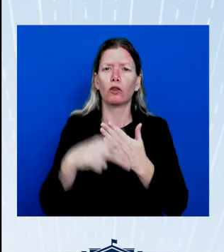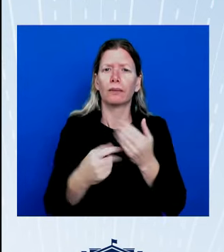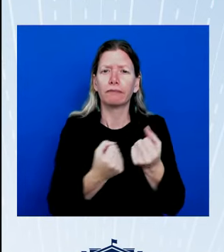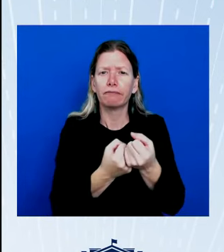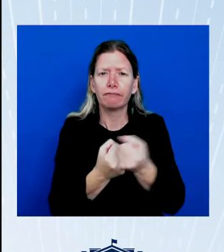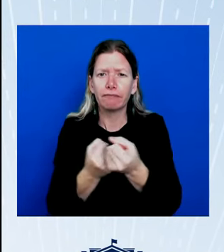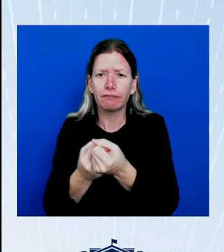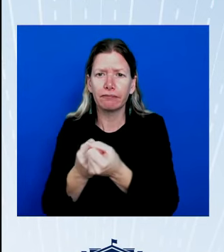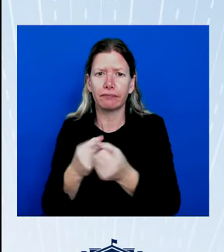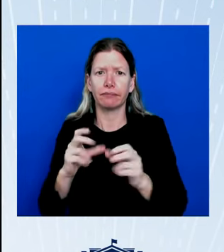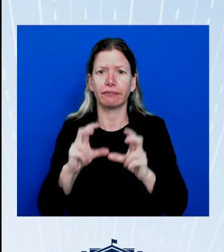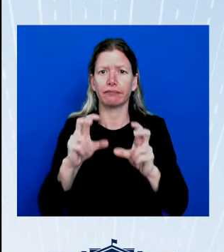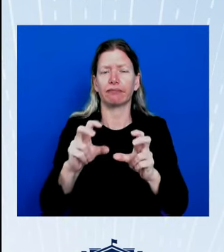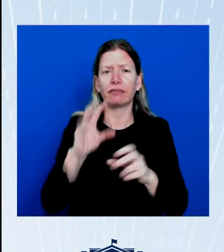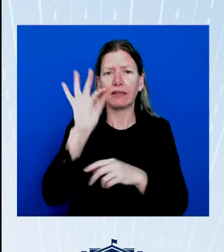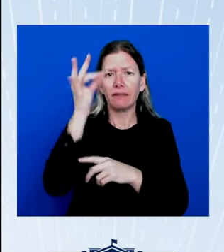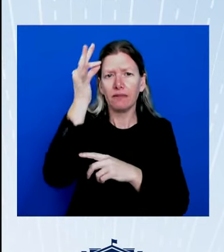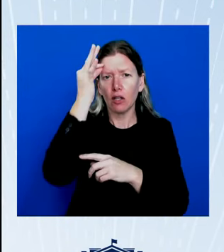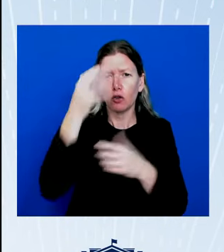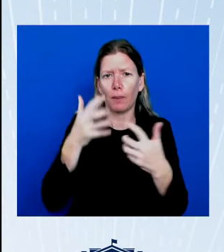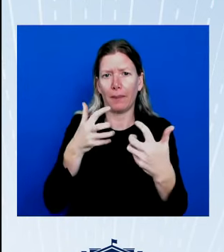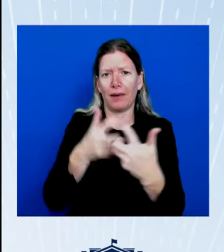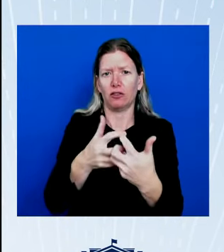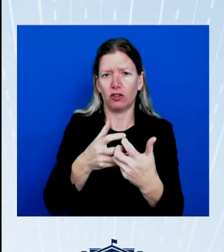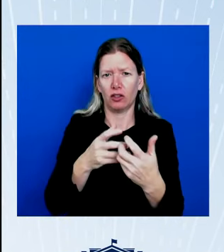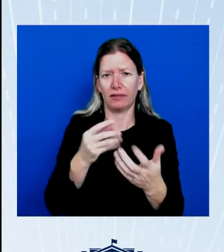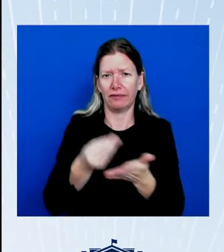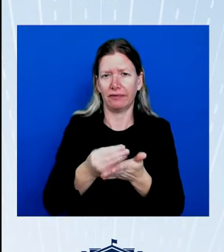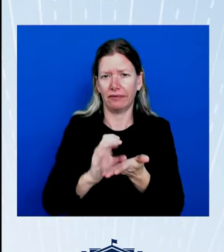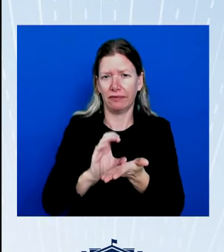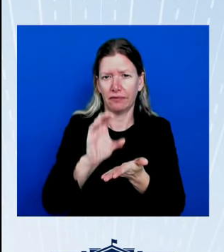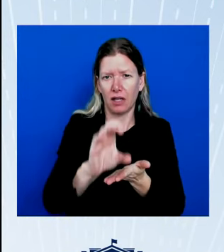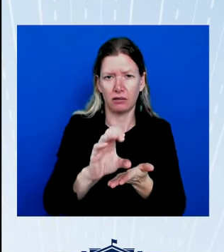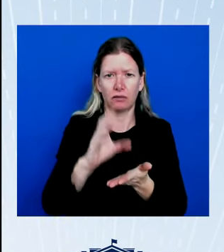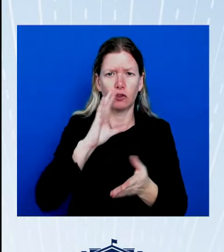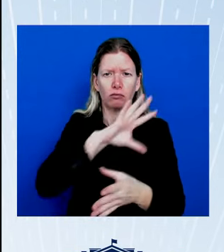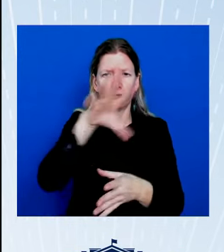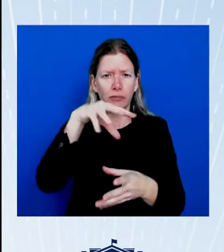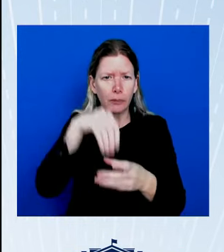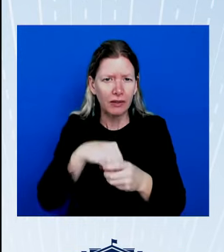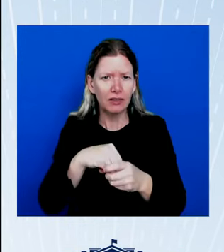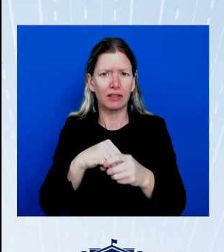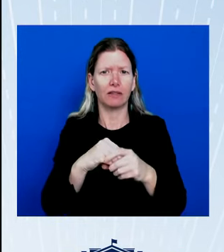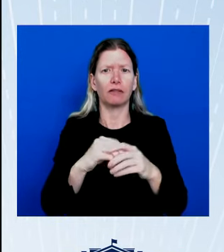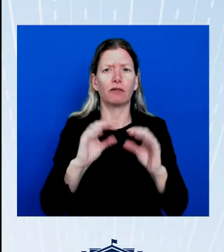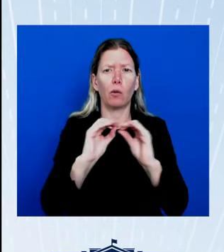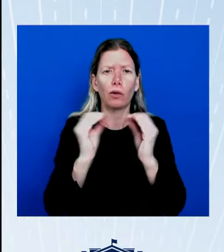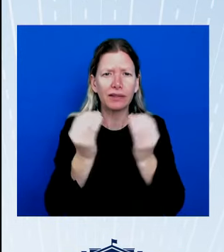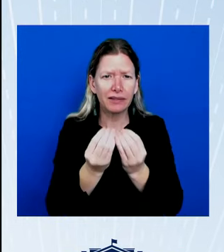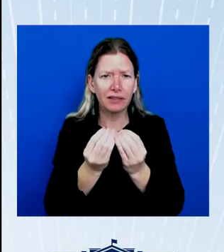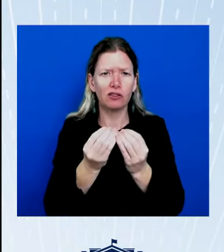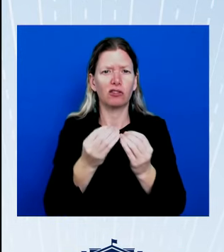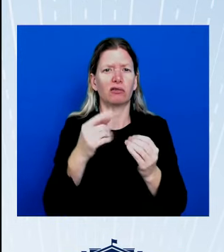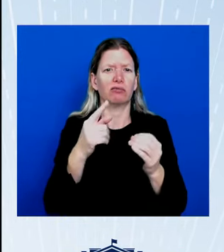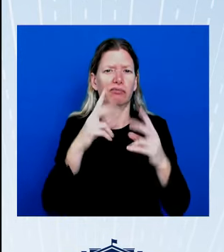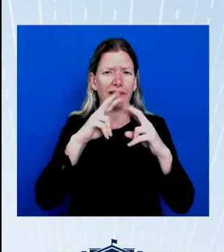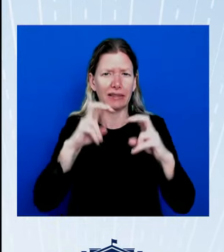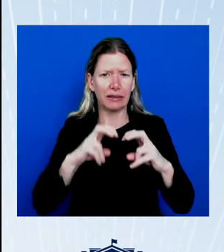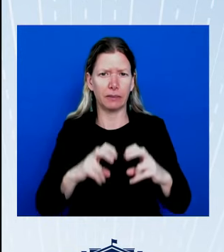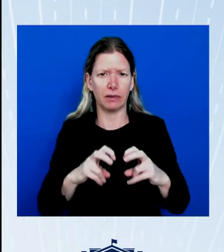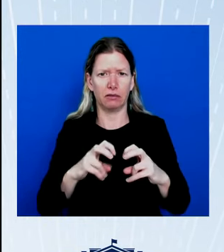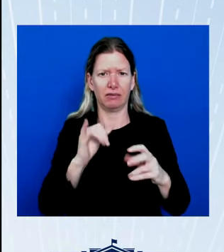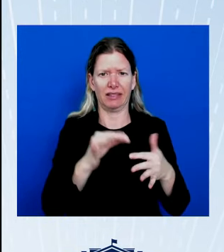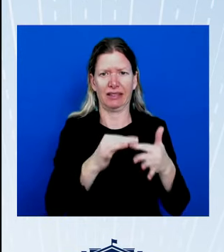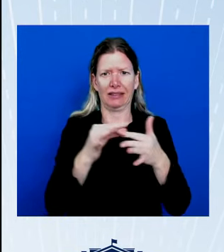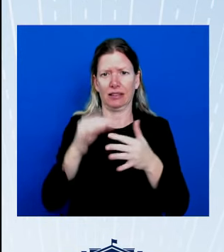lead to strategic climate action and adaptation plans. Recent NEH awards support a